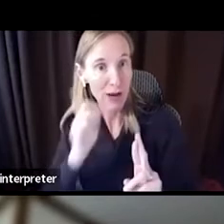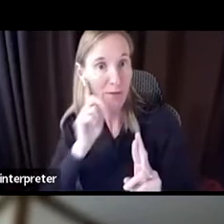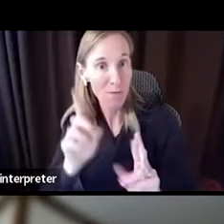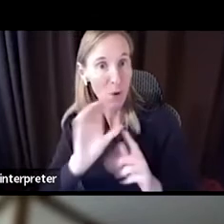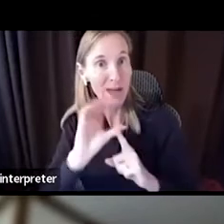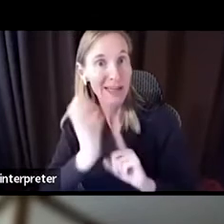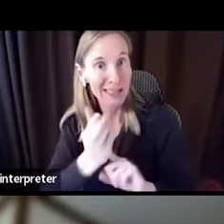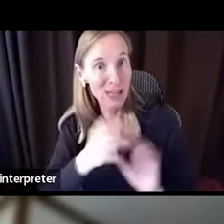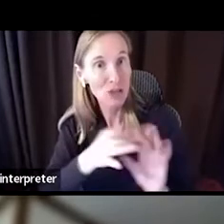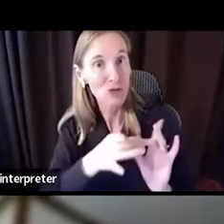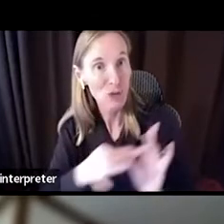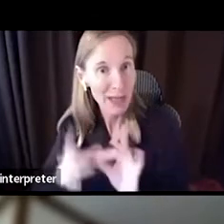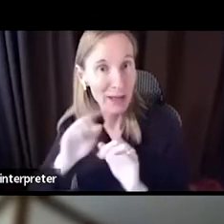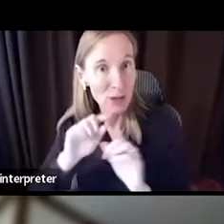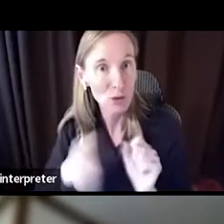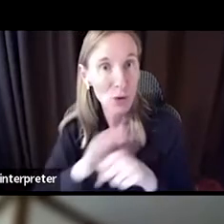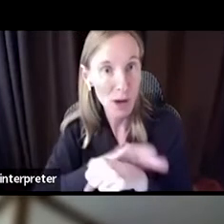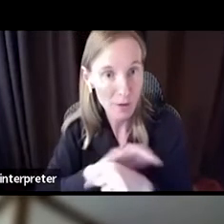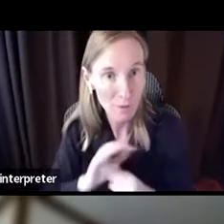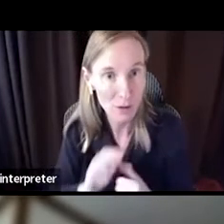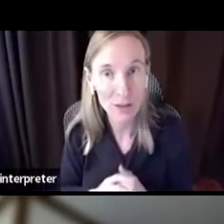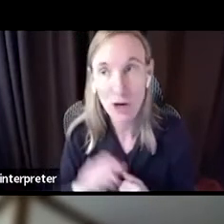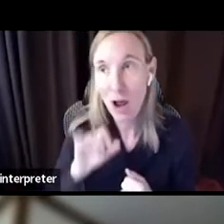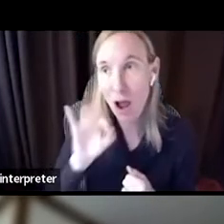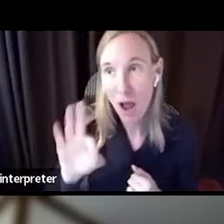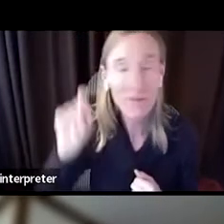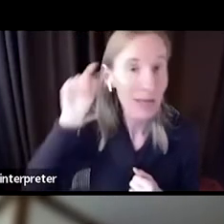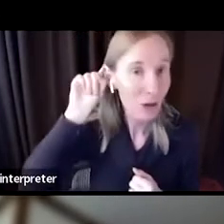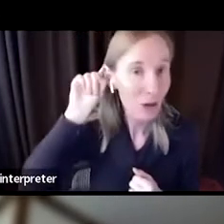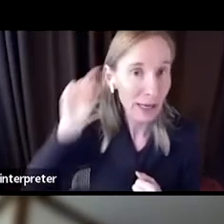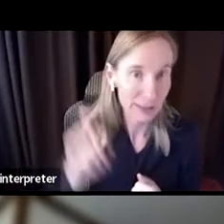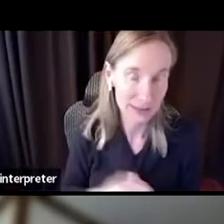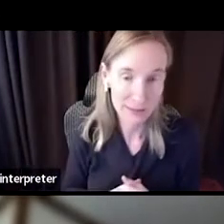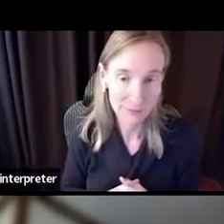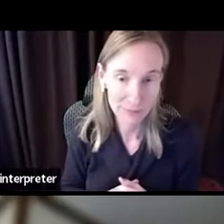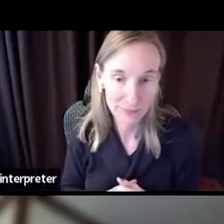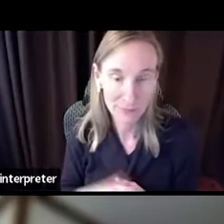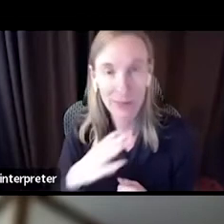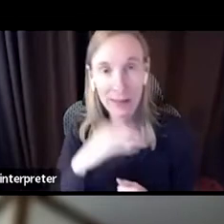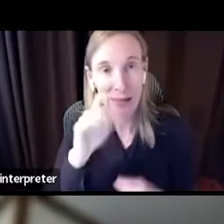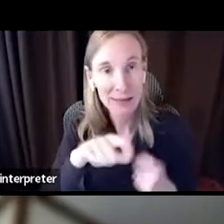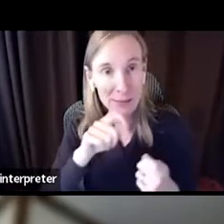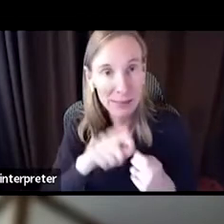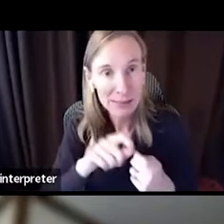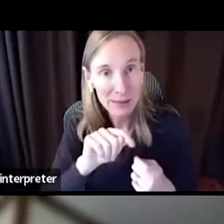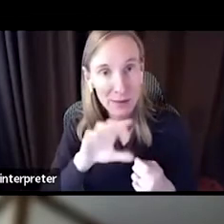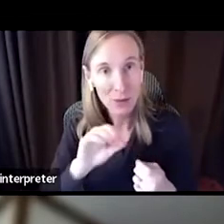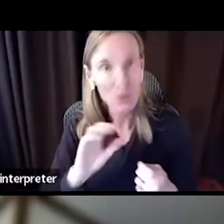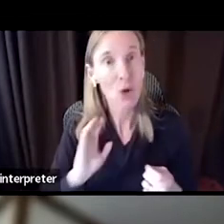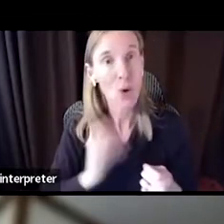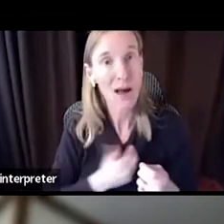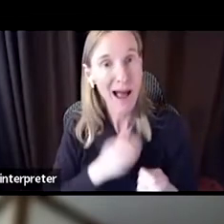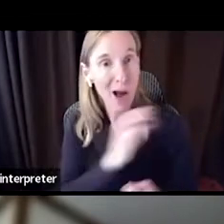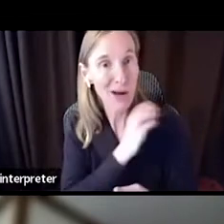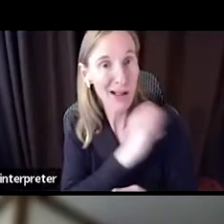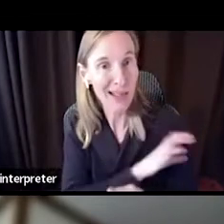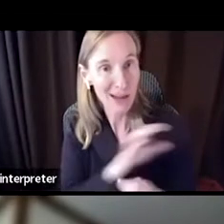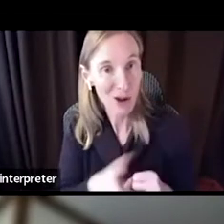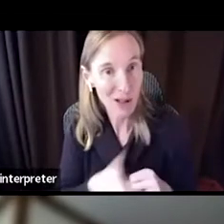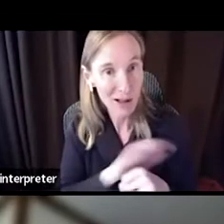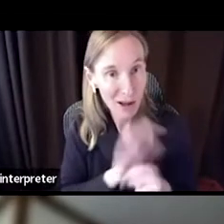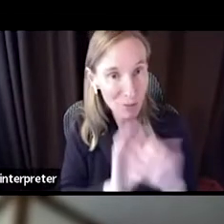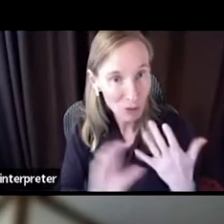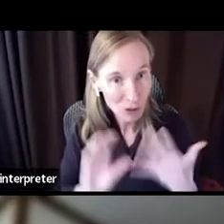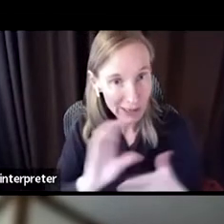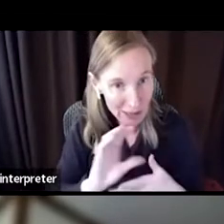conditions for coverage of hearing aids. And specific to our clinical coverage criteria,